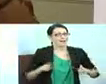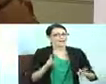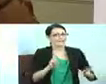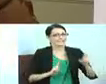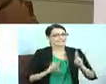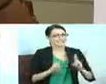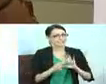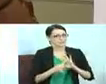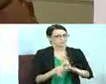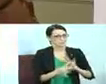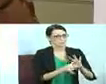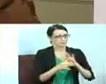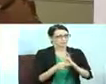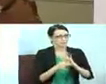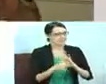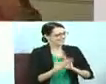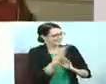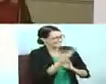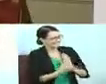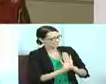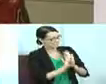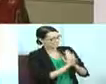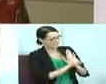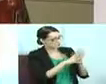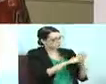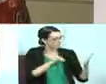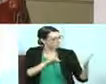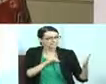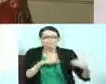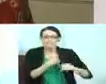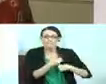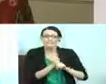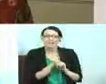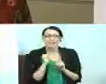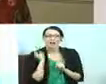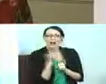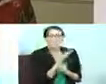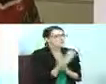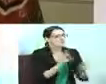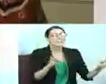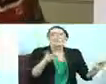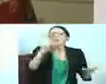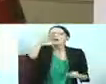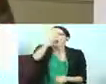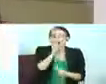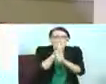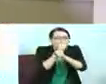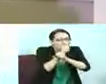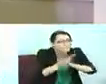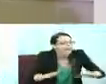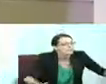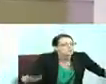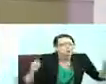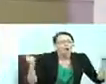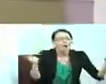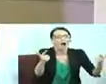in his image and has set us free. God bless you.